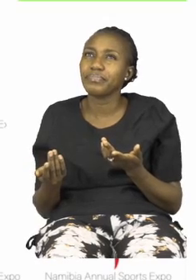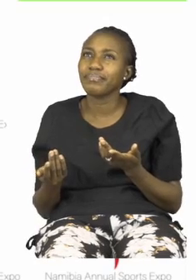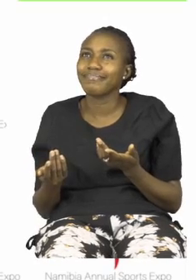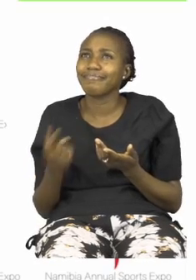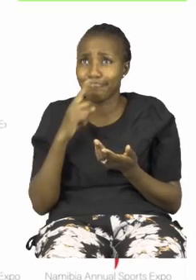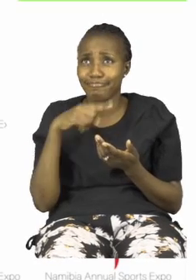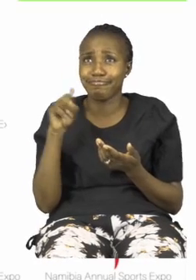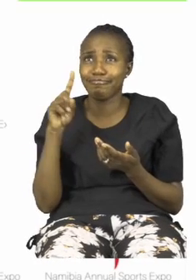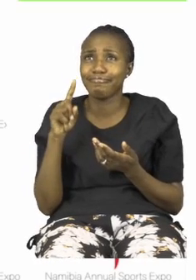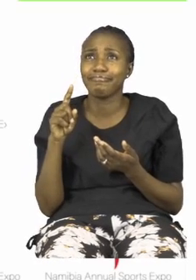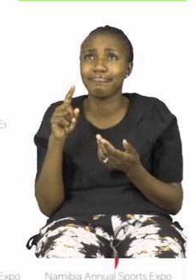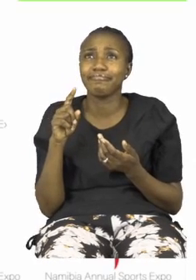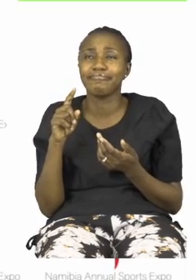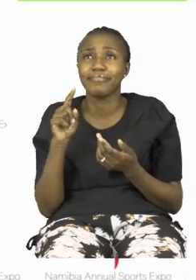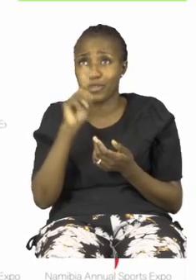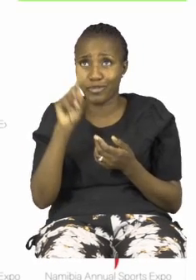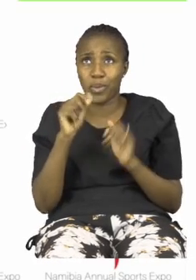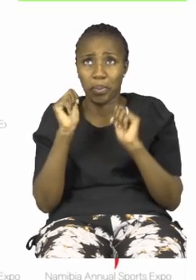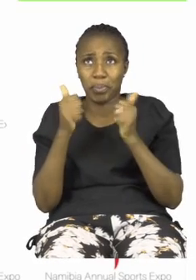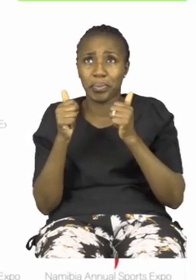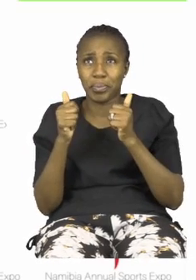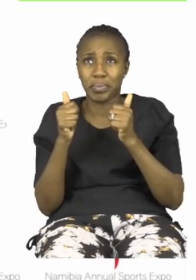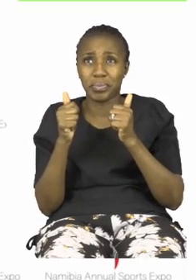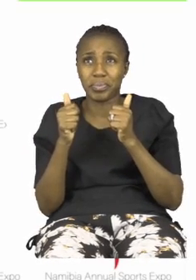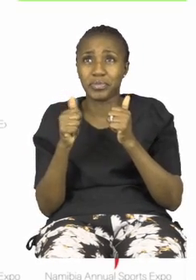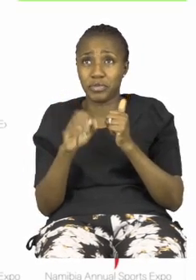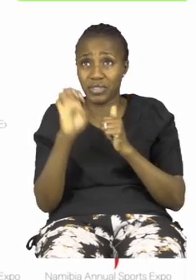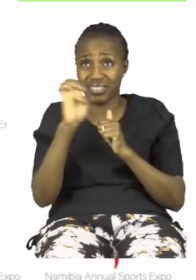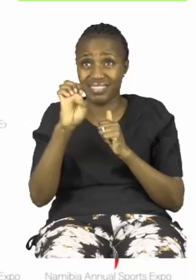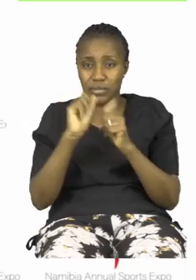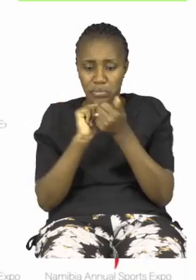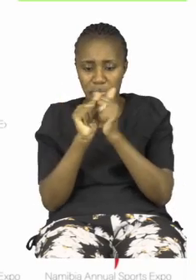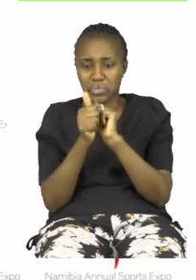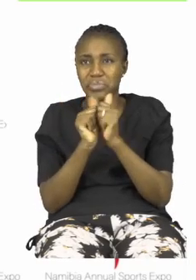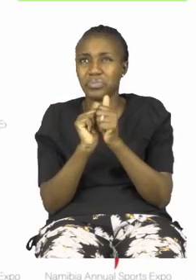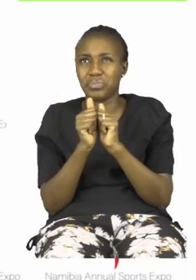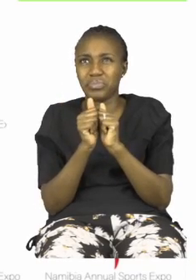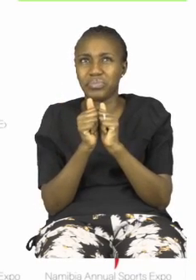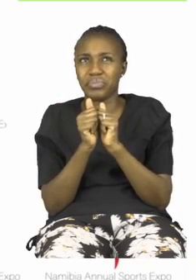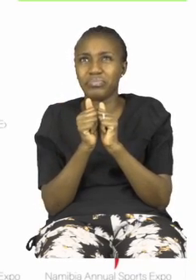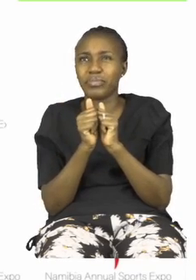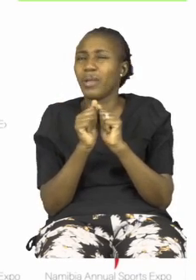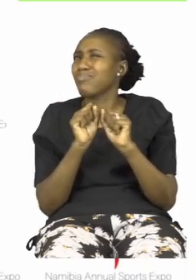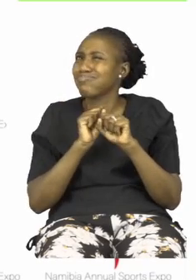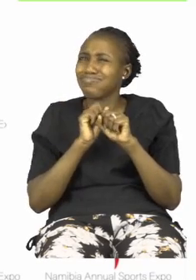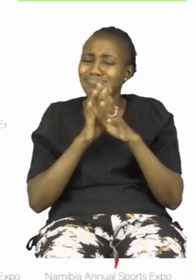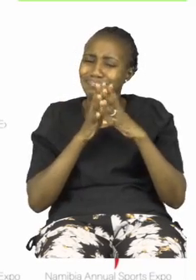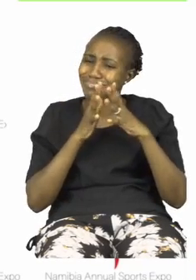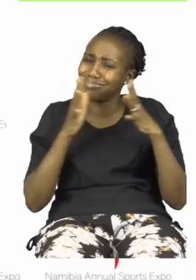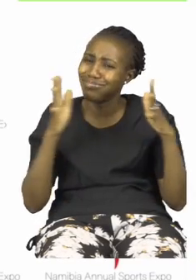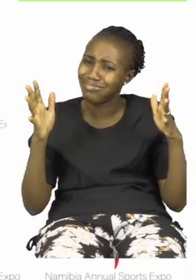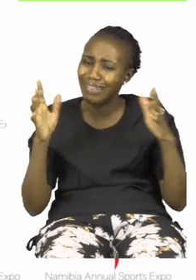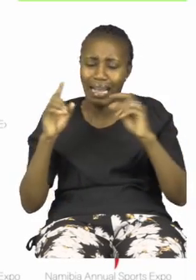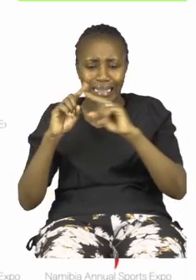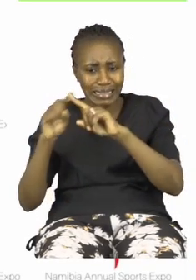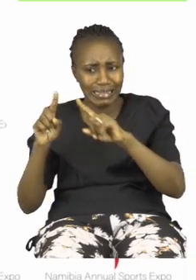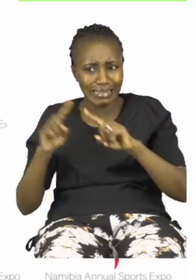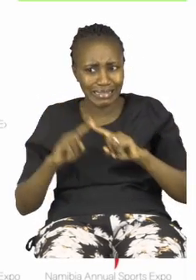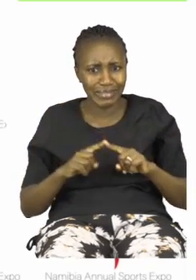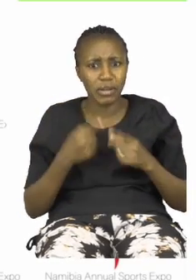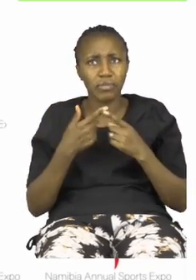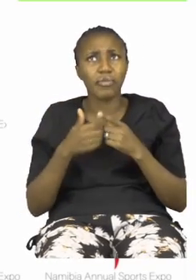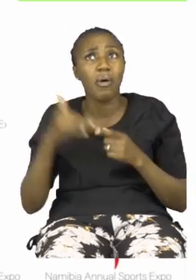question. The esports scene, as I mentioned earlier, it's very diverse, ranging from mobile gaming